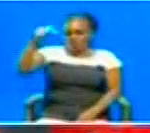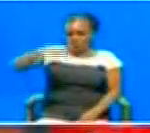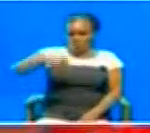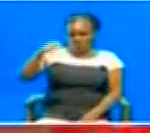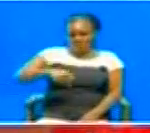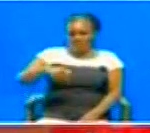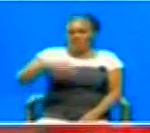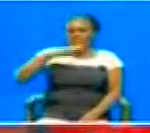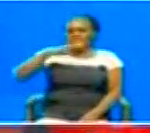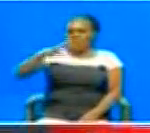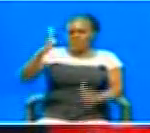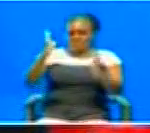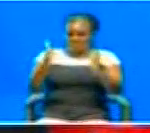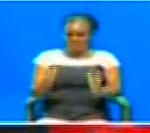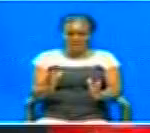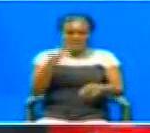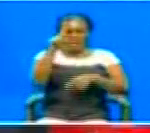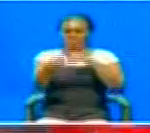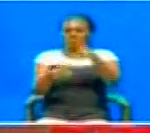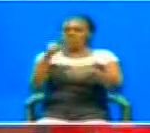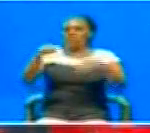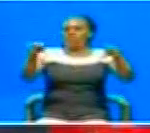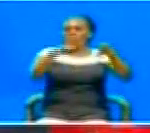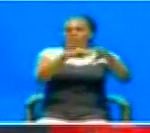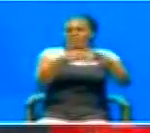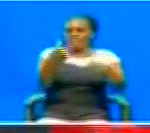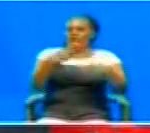writing to the speaker and accusing his members who have lost confidence in him.